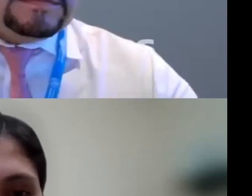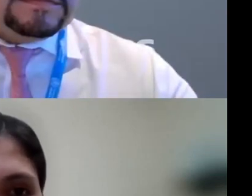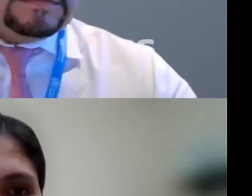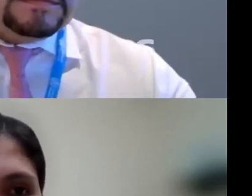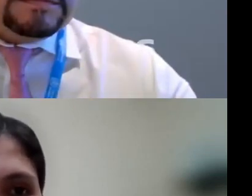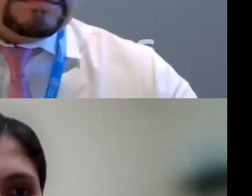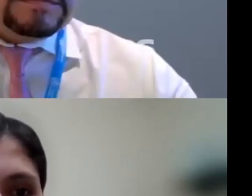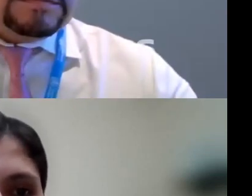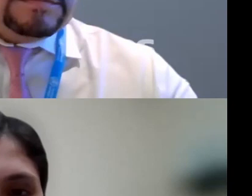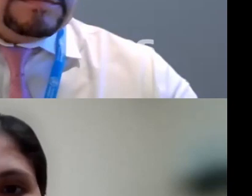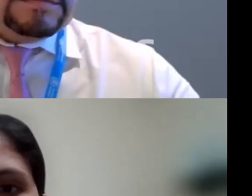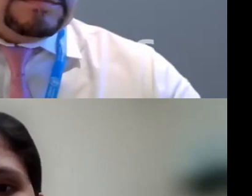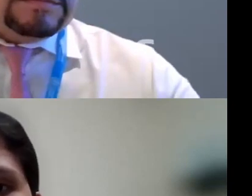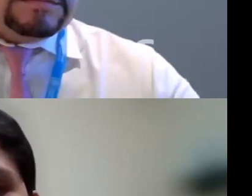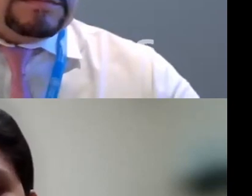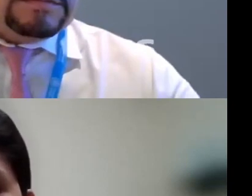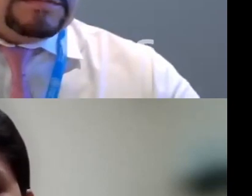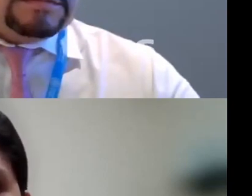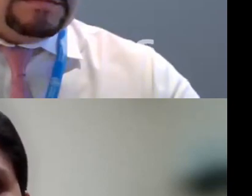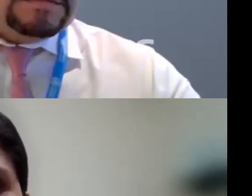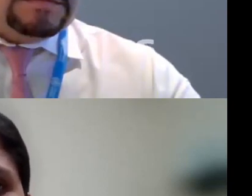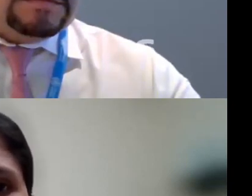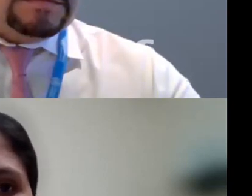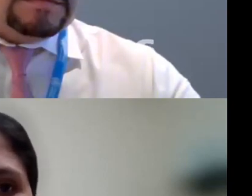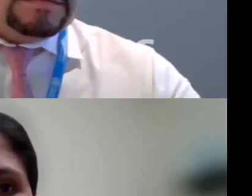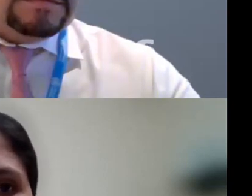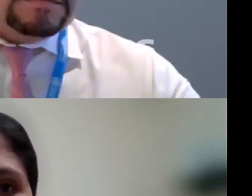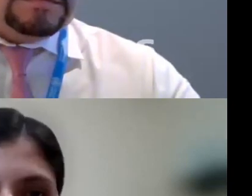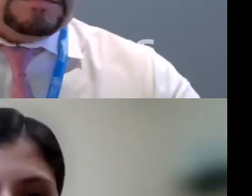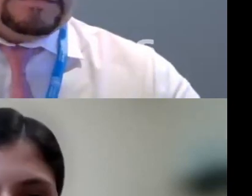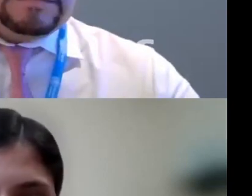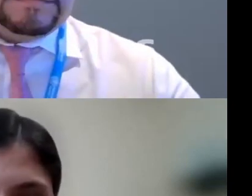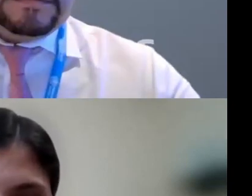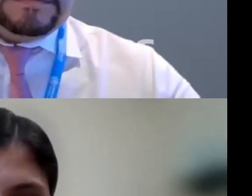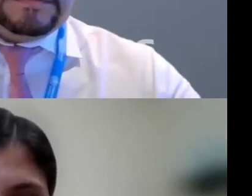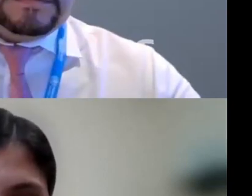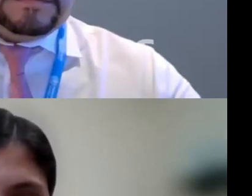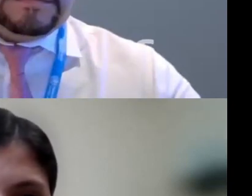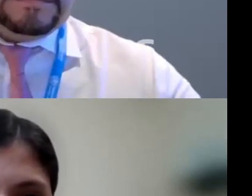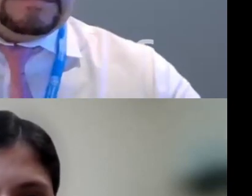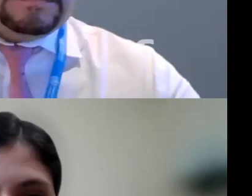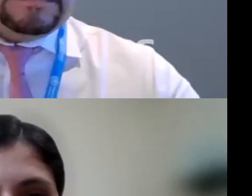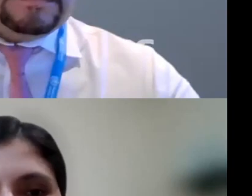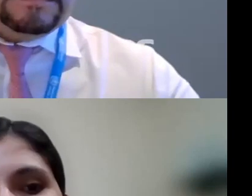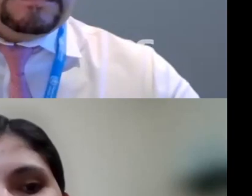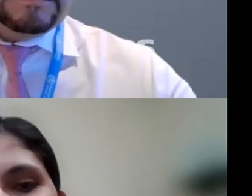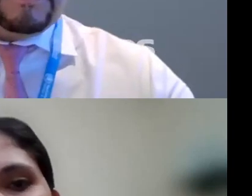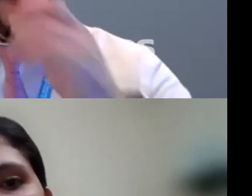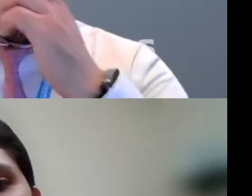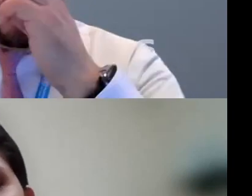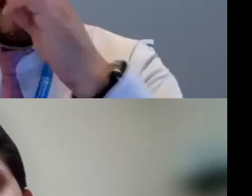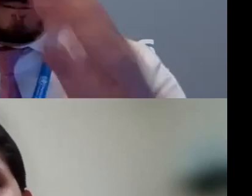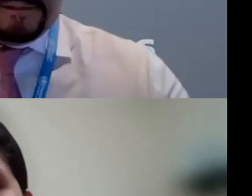important to empower persons with disabilities and to have them in all of the preparedness of this situation. So if